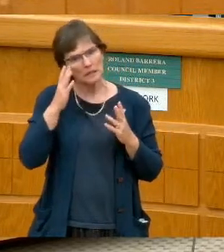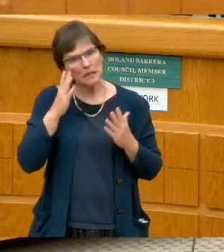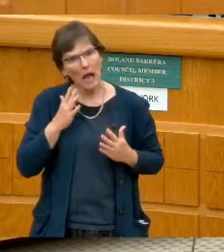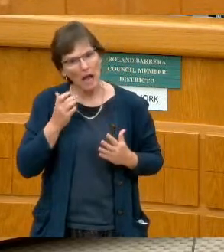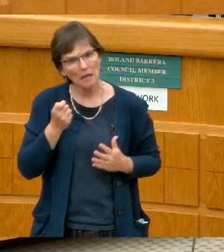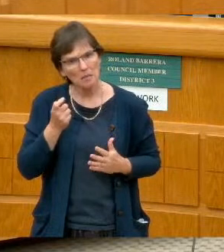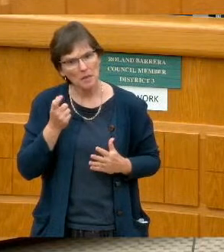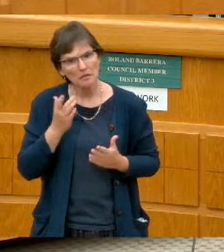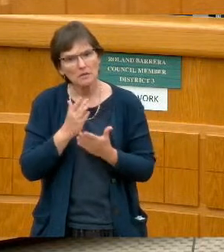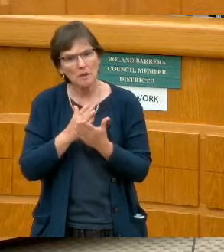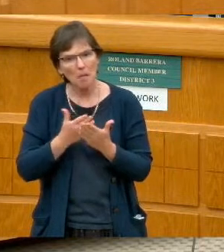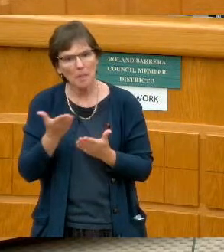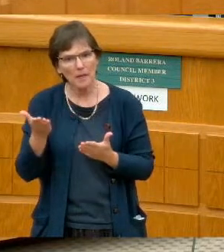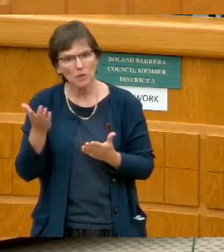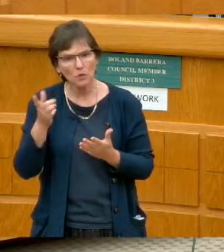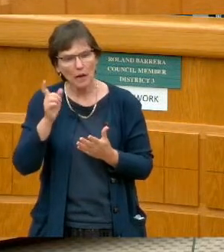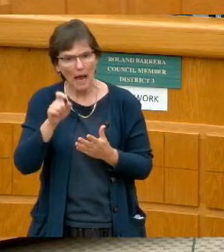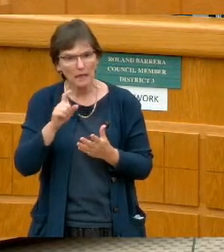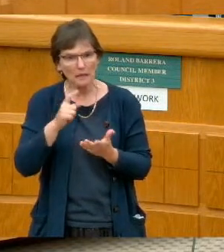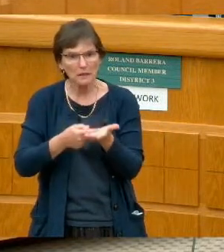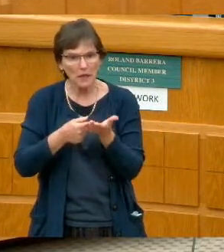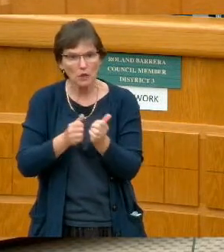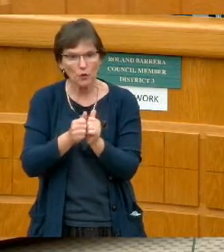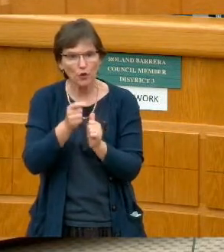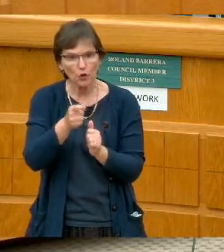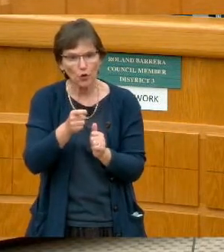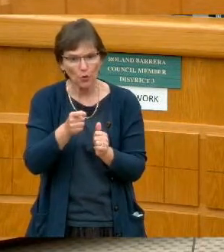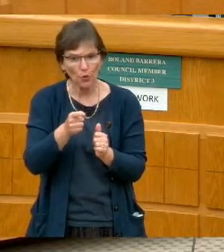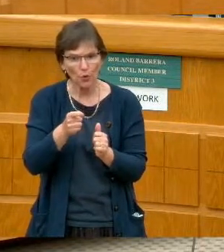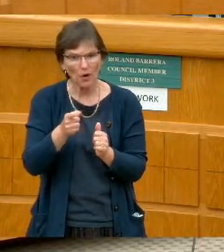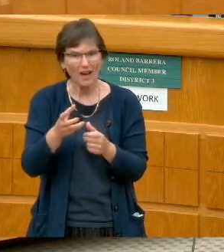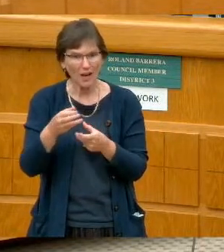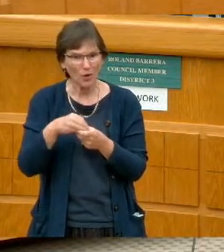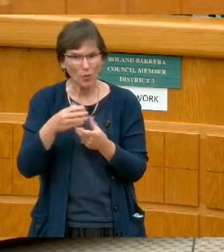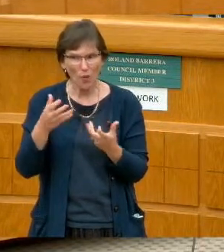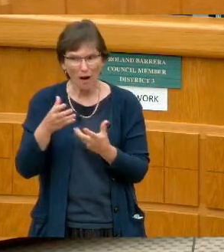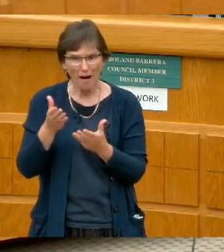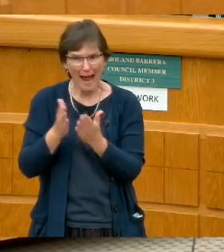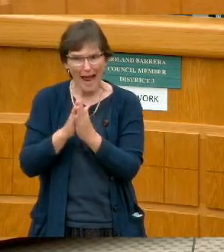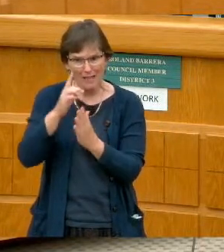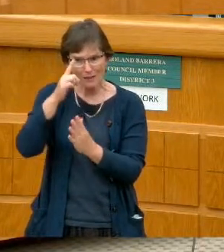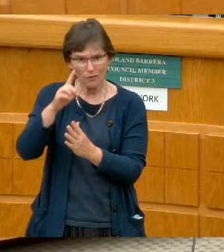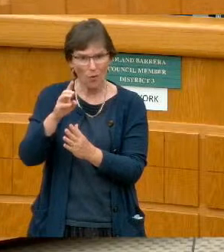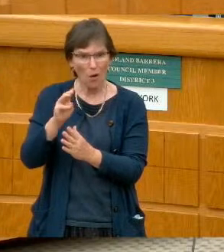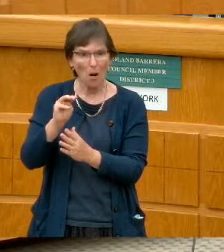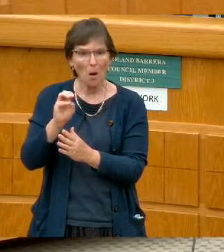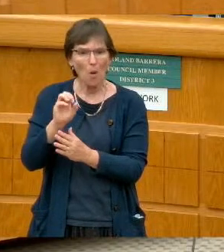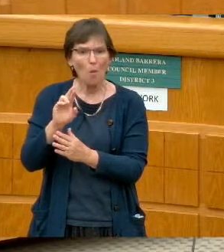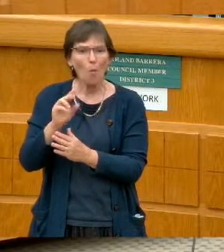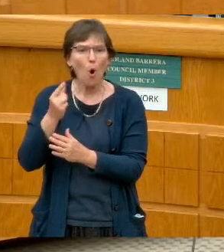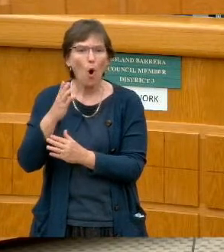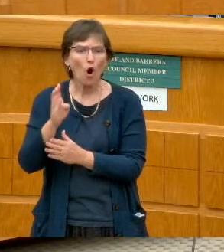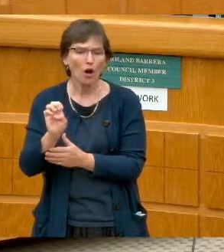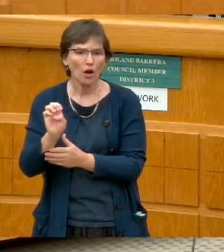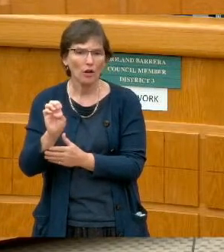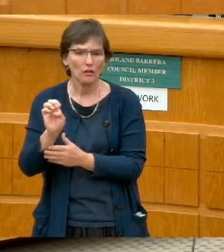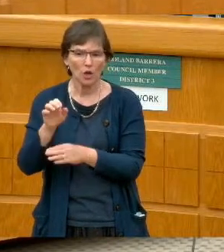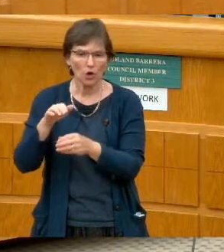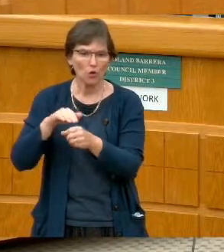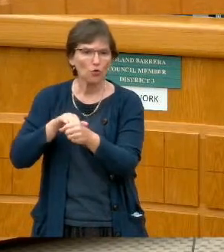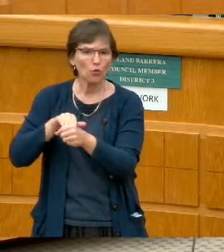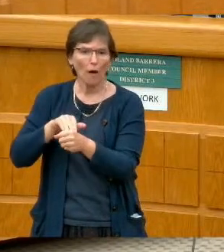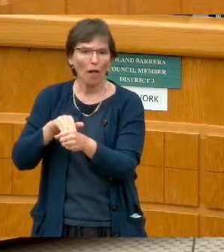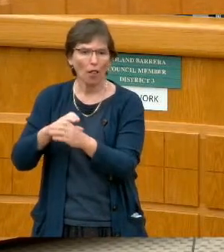that some of the things that we've had to talk about with you included asking for another FEMA morgue trailer. But those are the things that